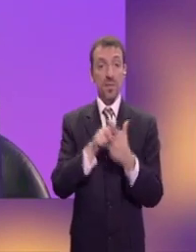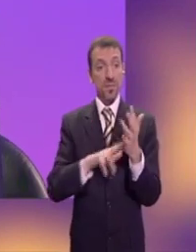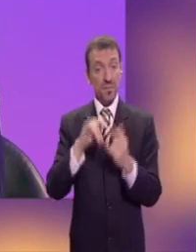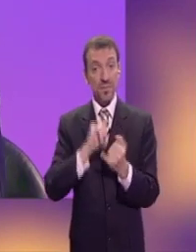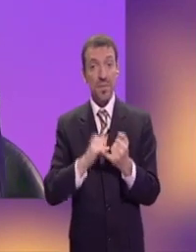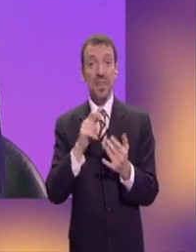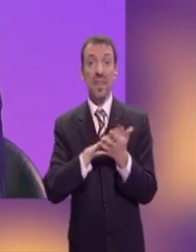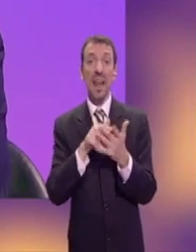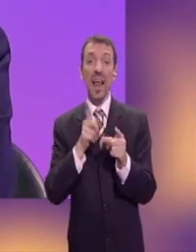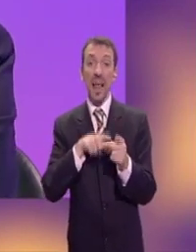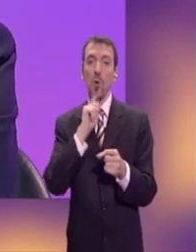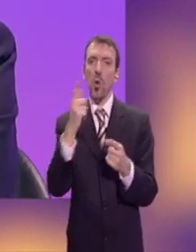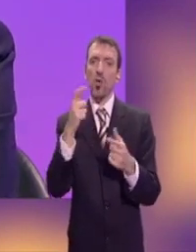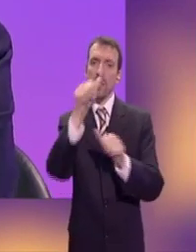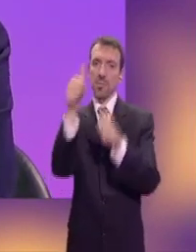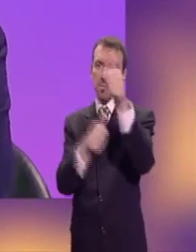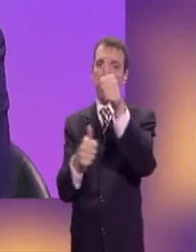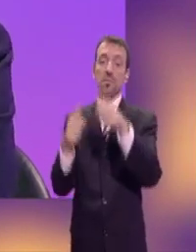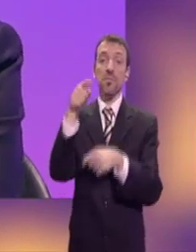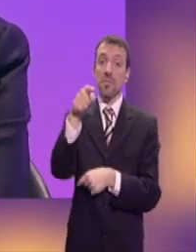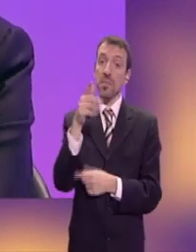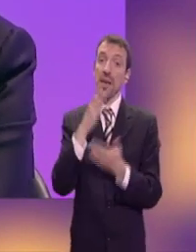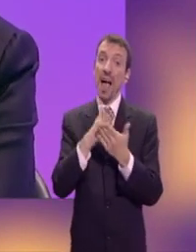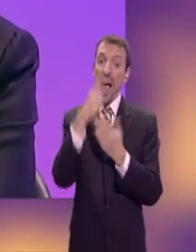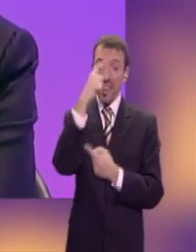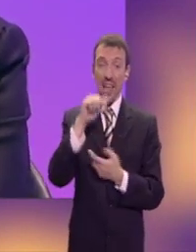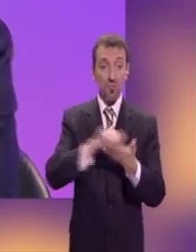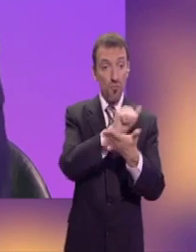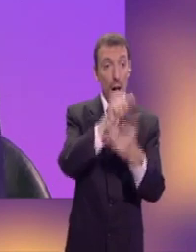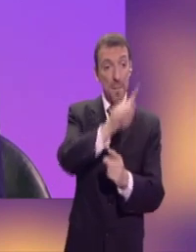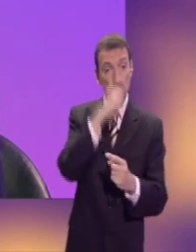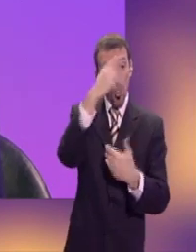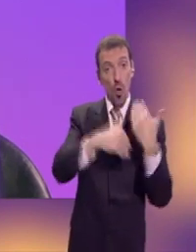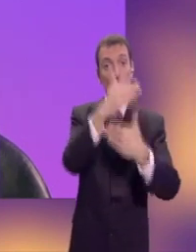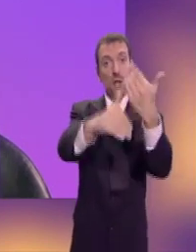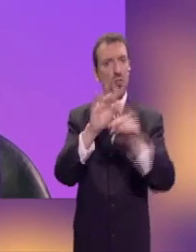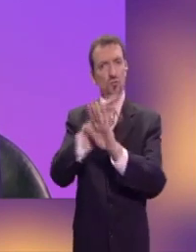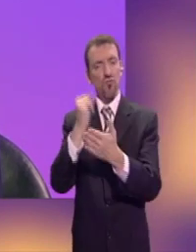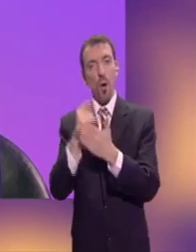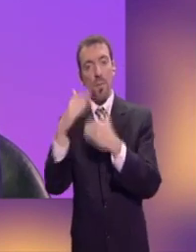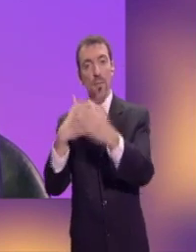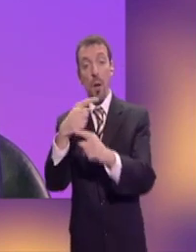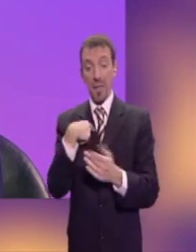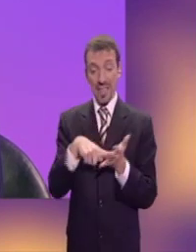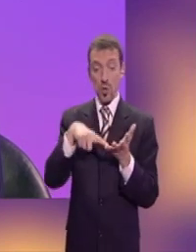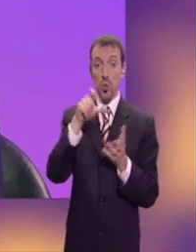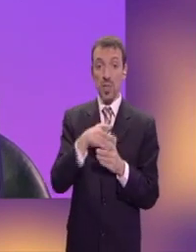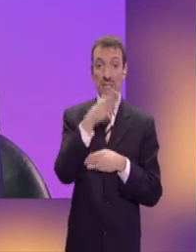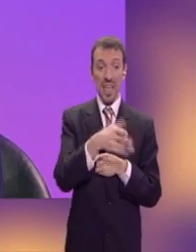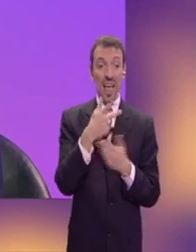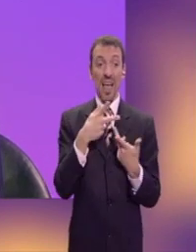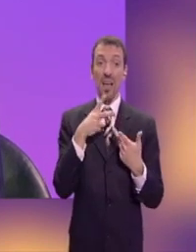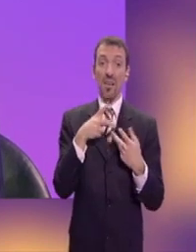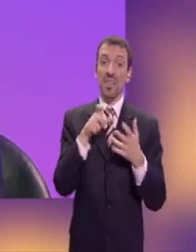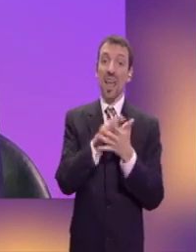inherit. And I thought some people might leave the party, but they'd be the right people, not the wrong people. I remember coming back from the TUC, walking from the TUC with